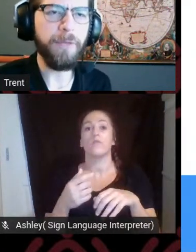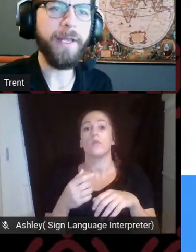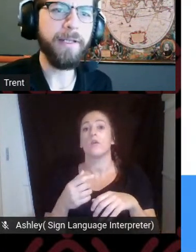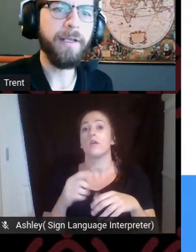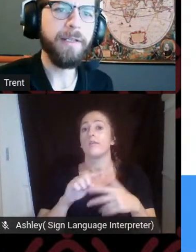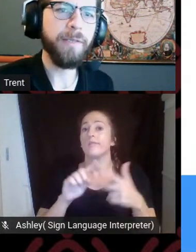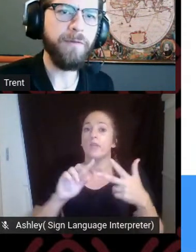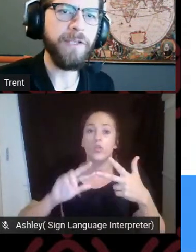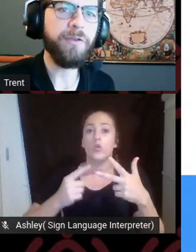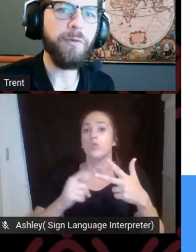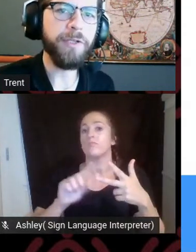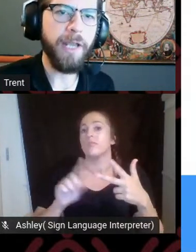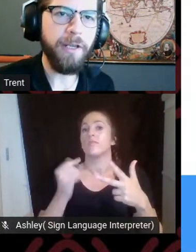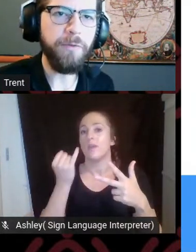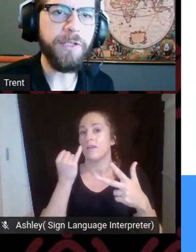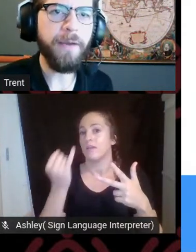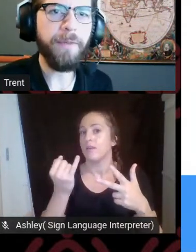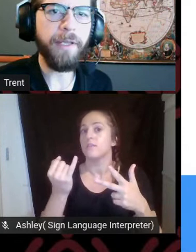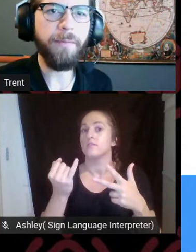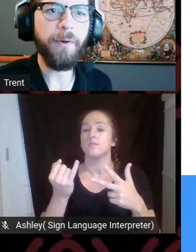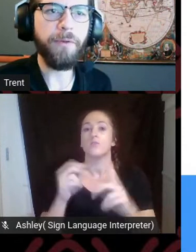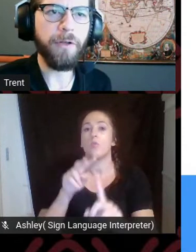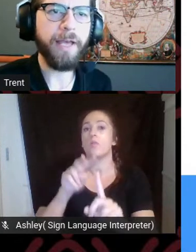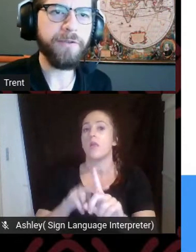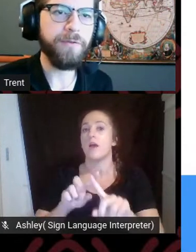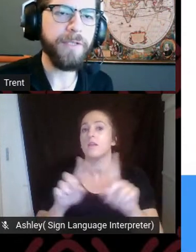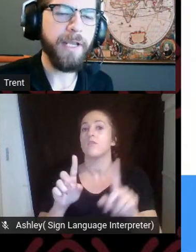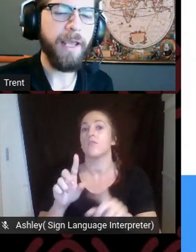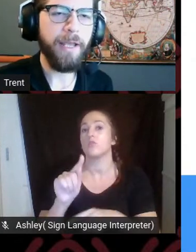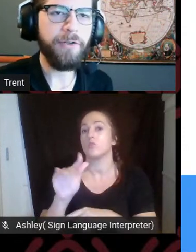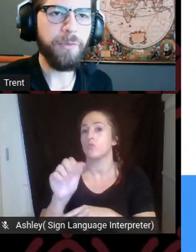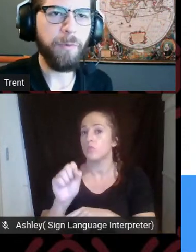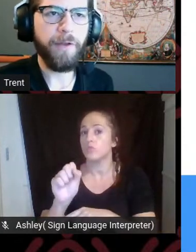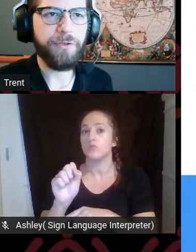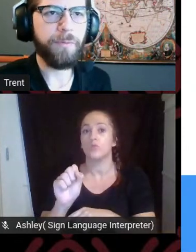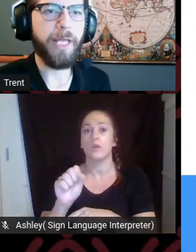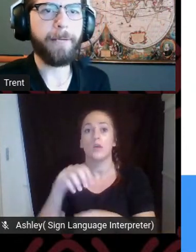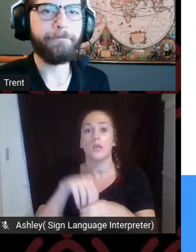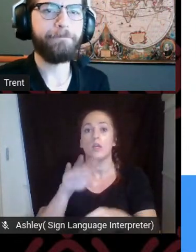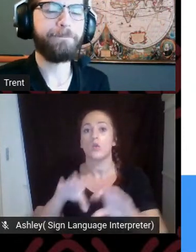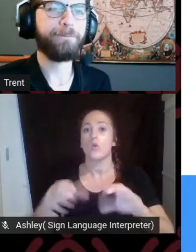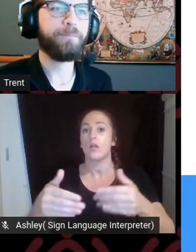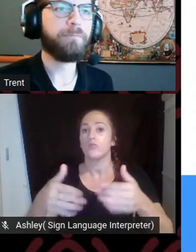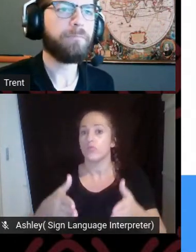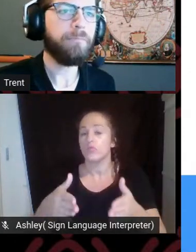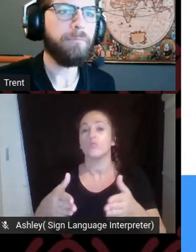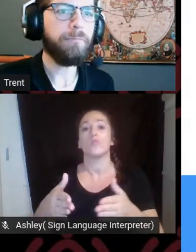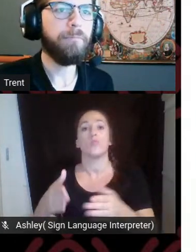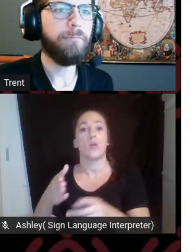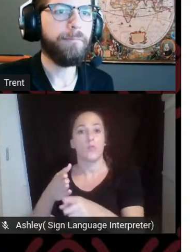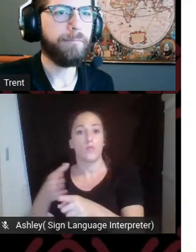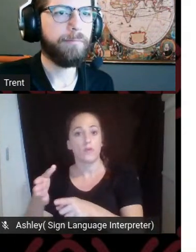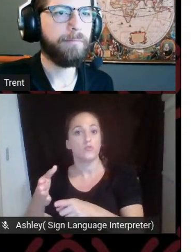can implement some of these tools and use them in both your classrooms and your professional planning.